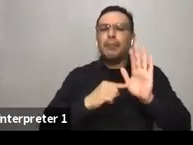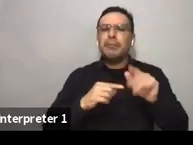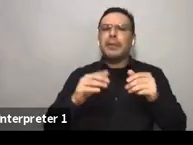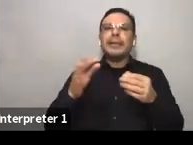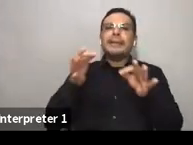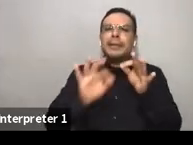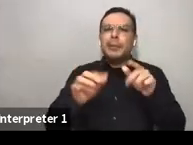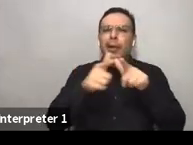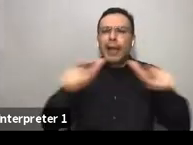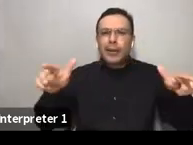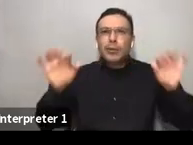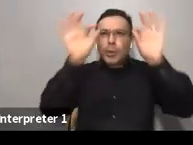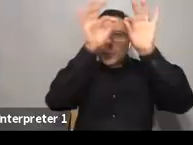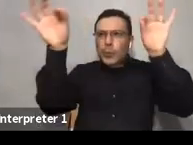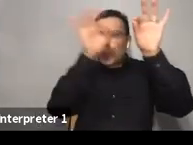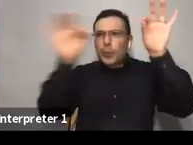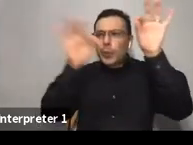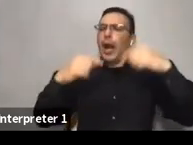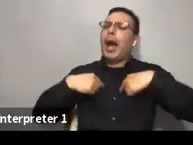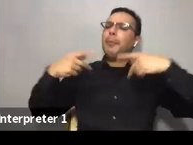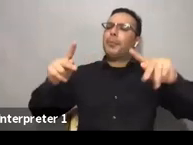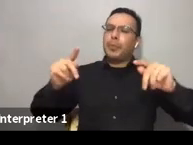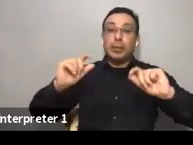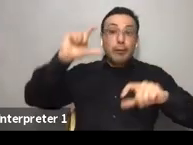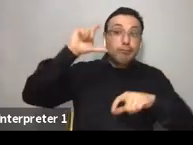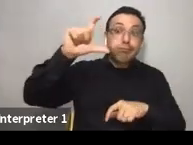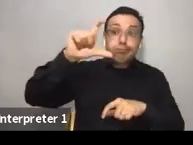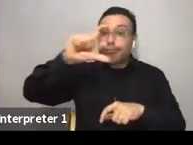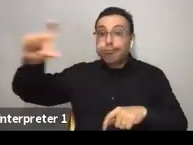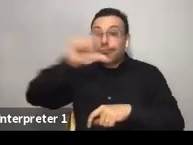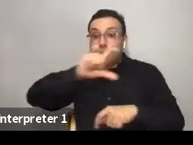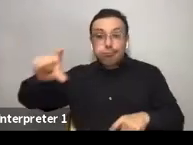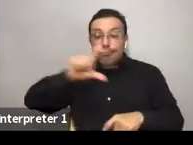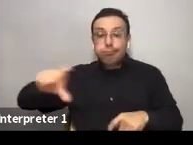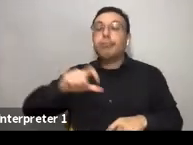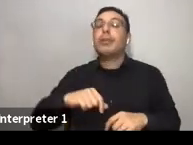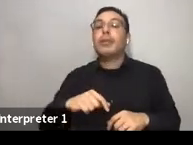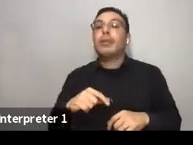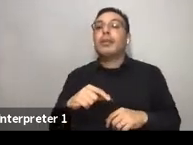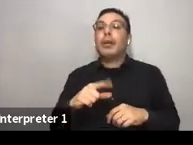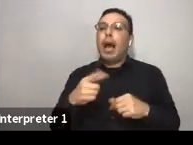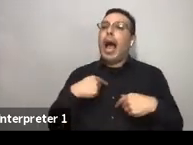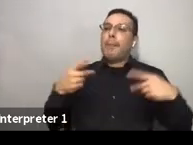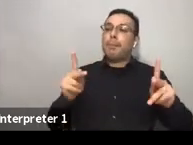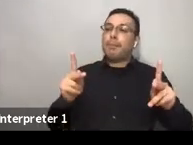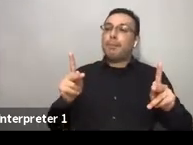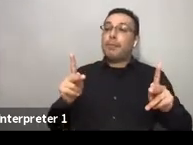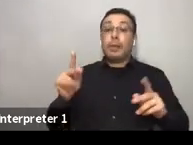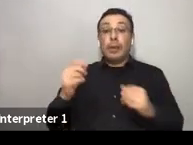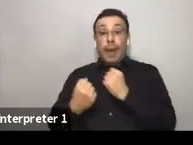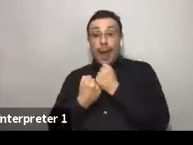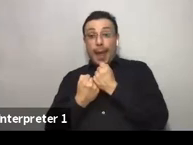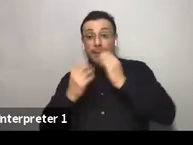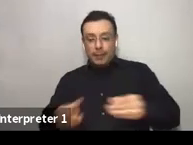print, in English and Spanish. And along with that, there are advocate instructions for using that template that we